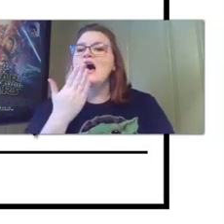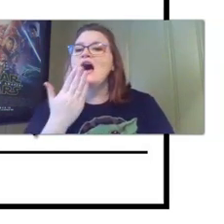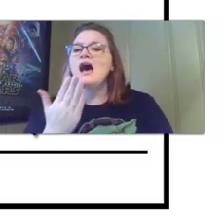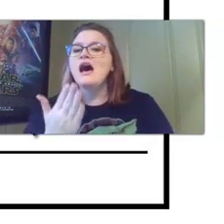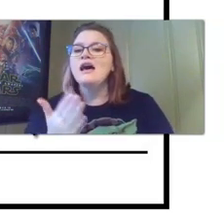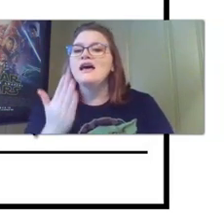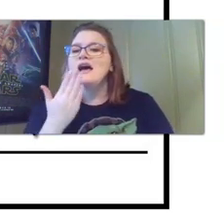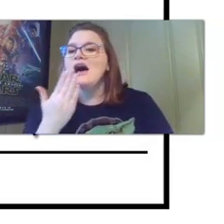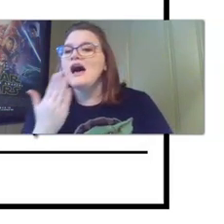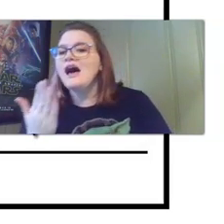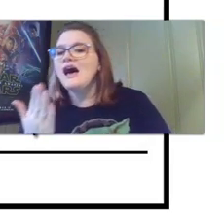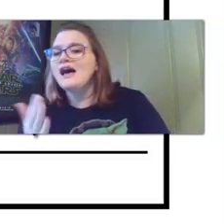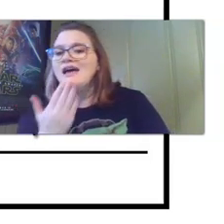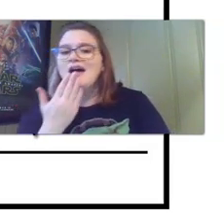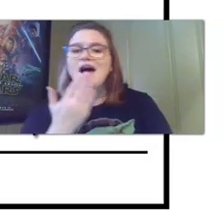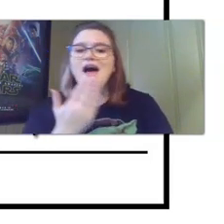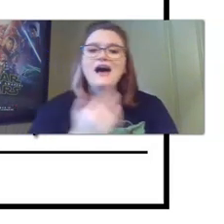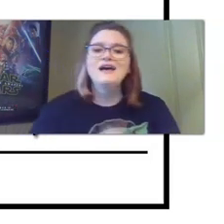is.